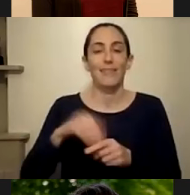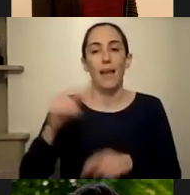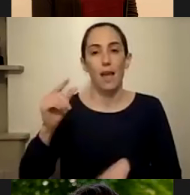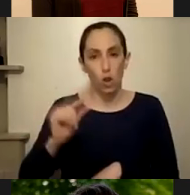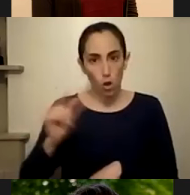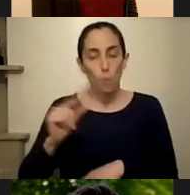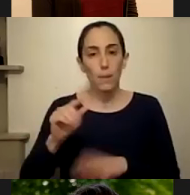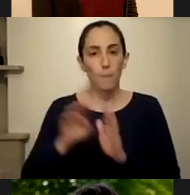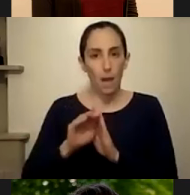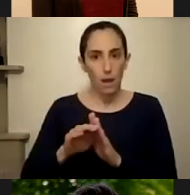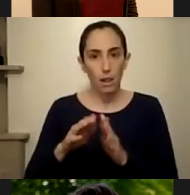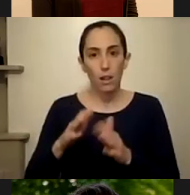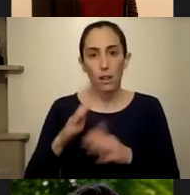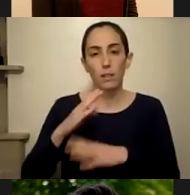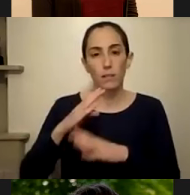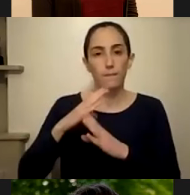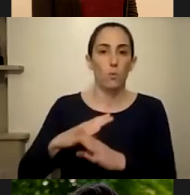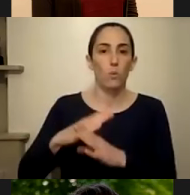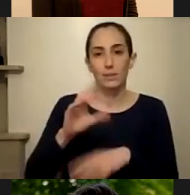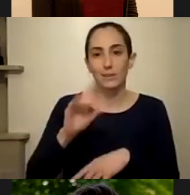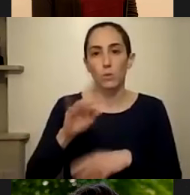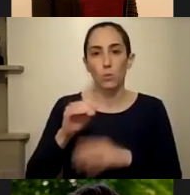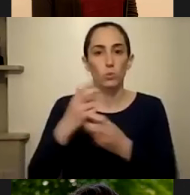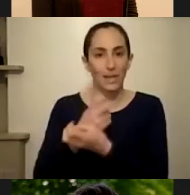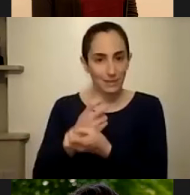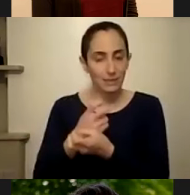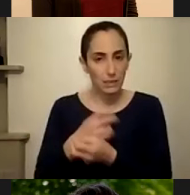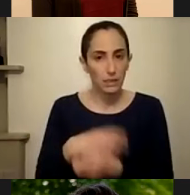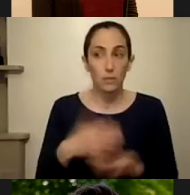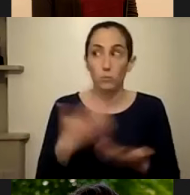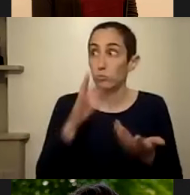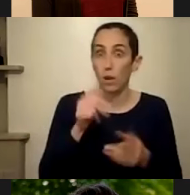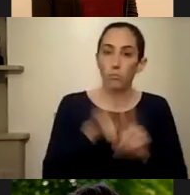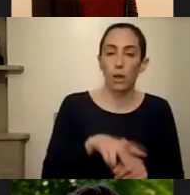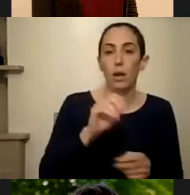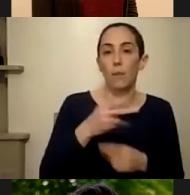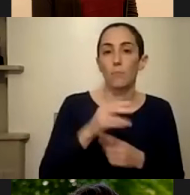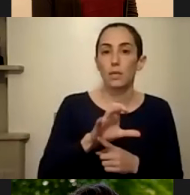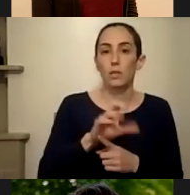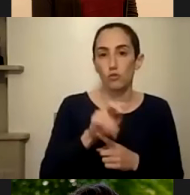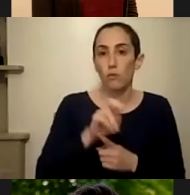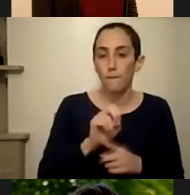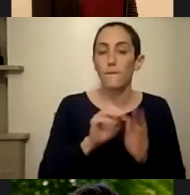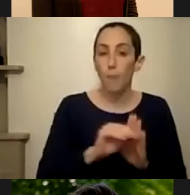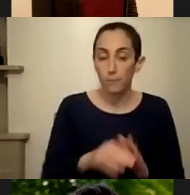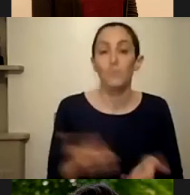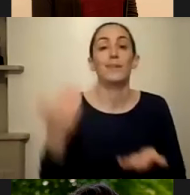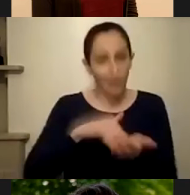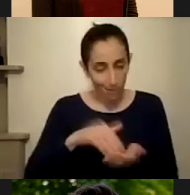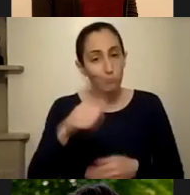the optic nerve injury model? And also we see this very robust